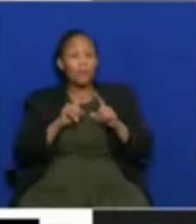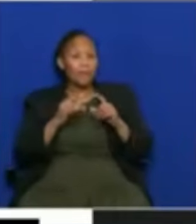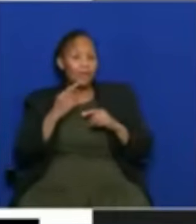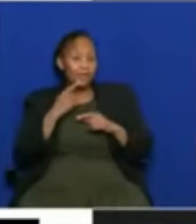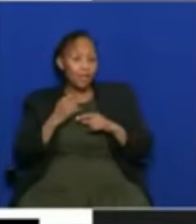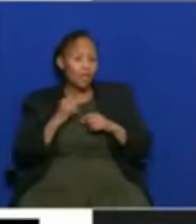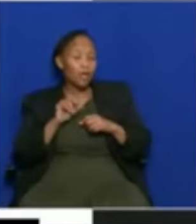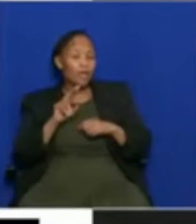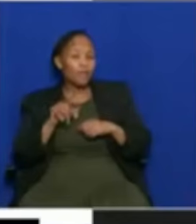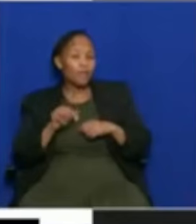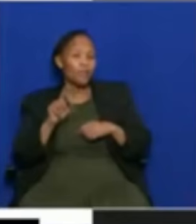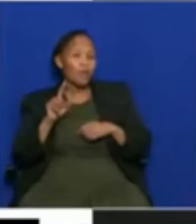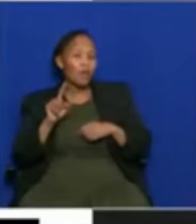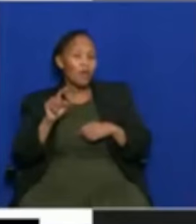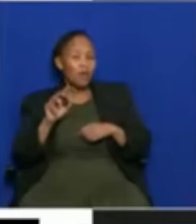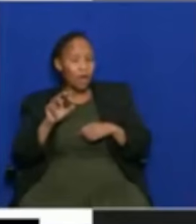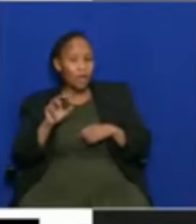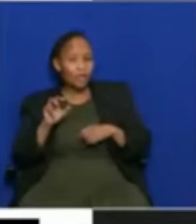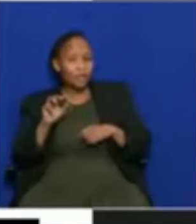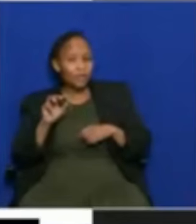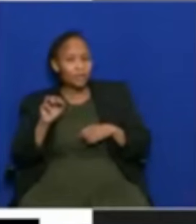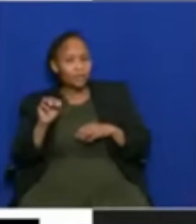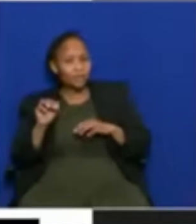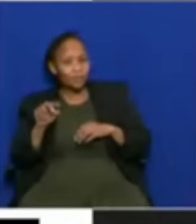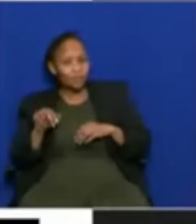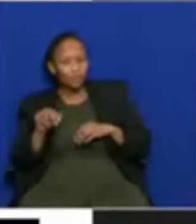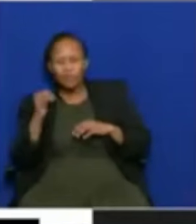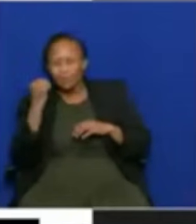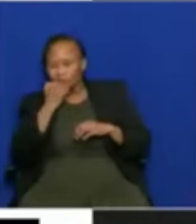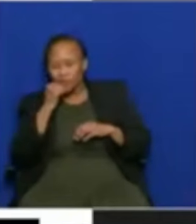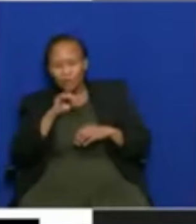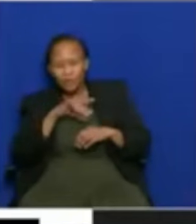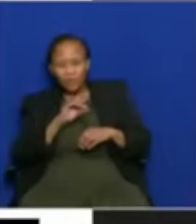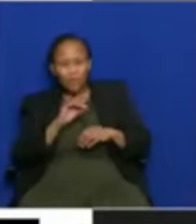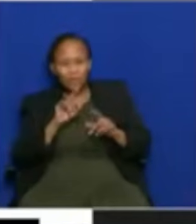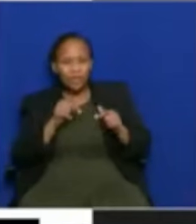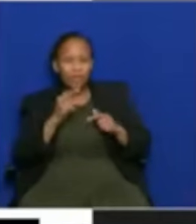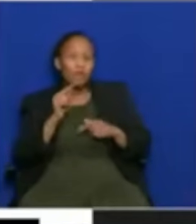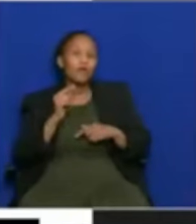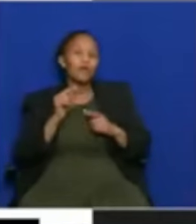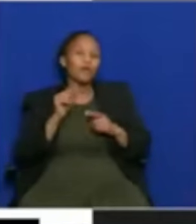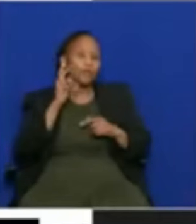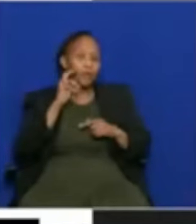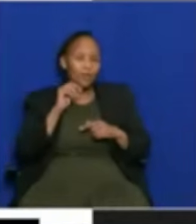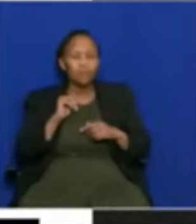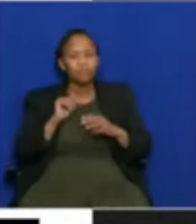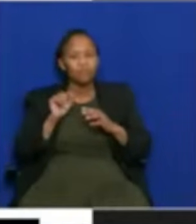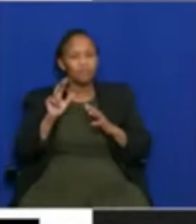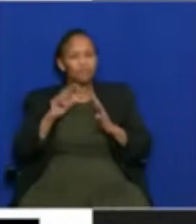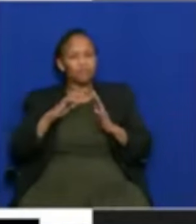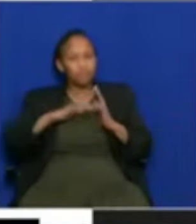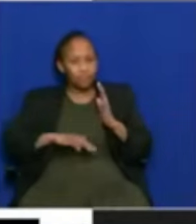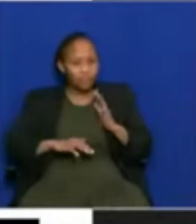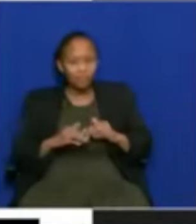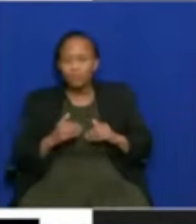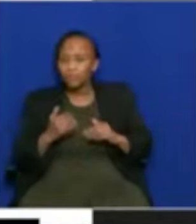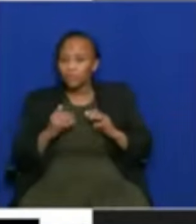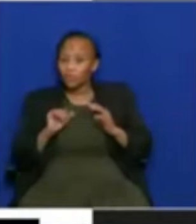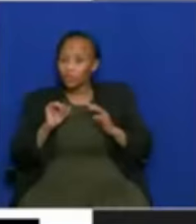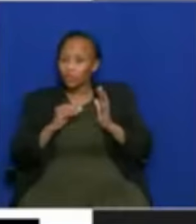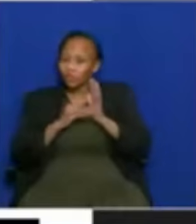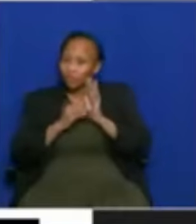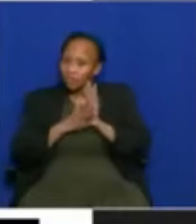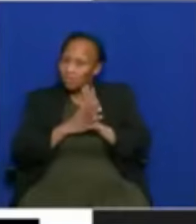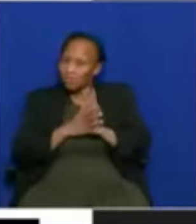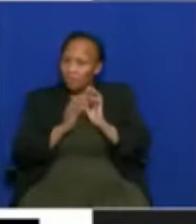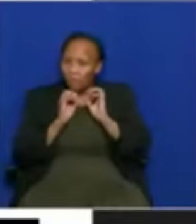and 8.10. Sorry, Chair, I can't hear you. I'm saying your affidavit also does not say Mukwele had nothing to